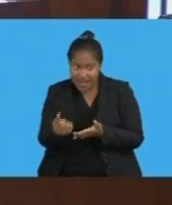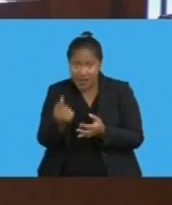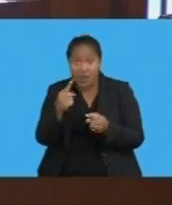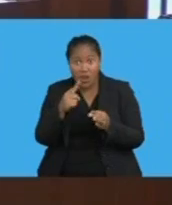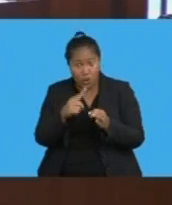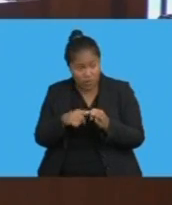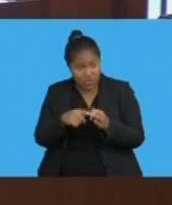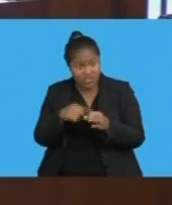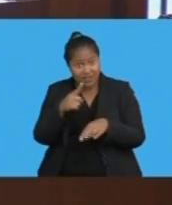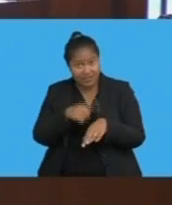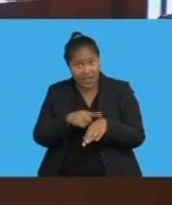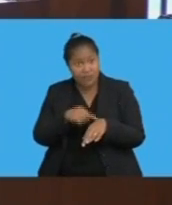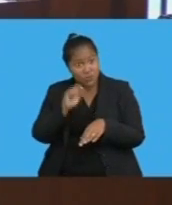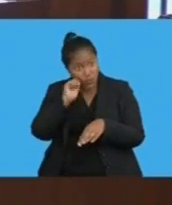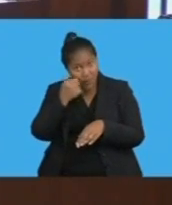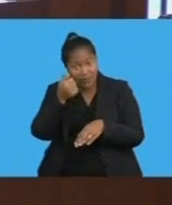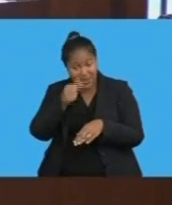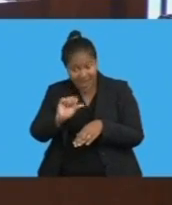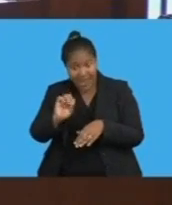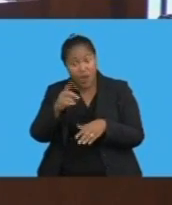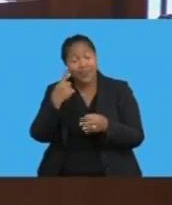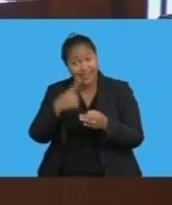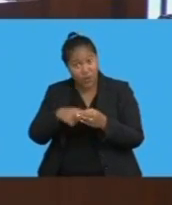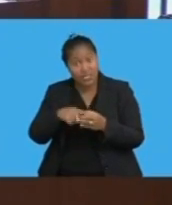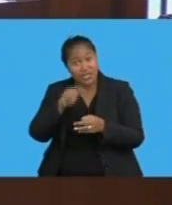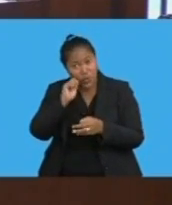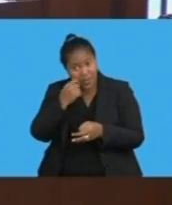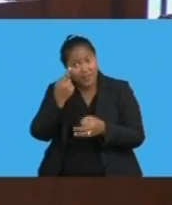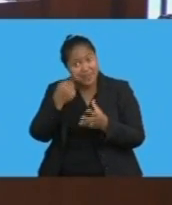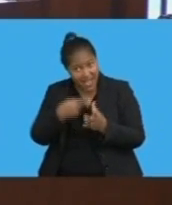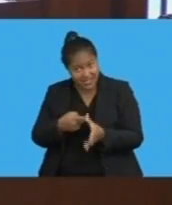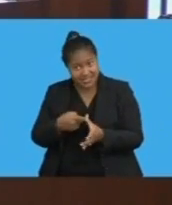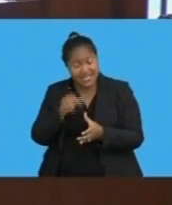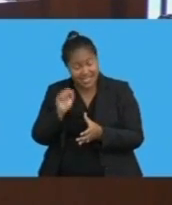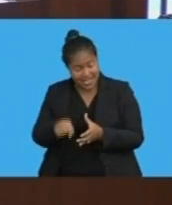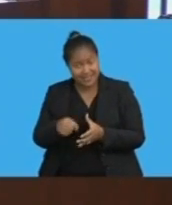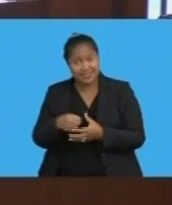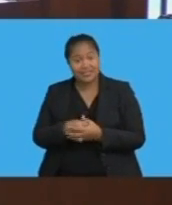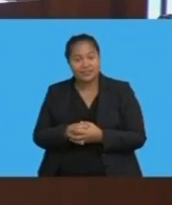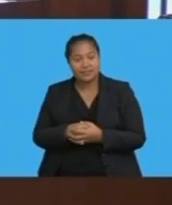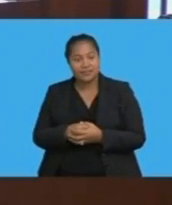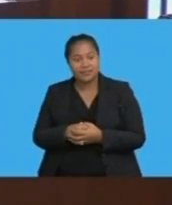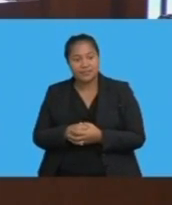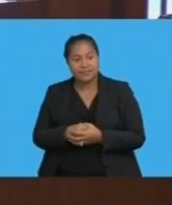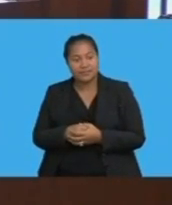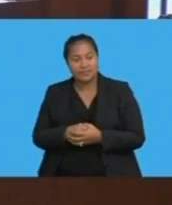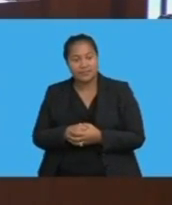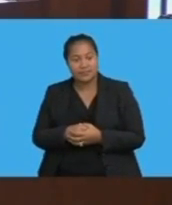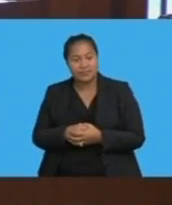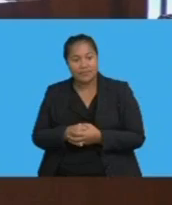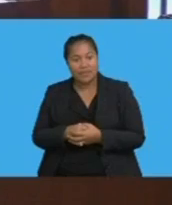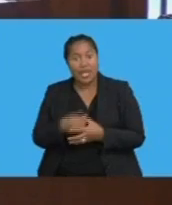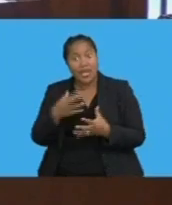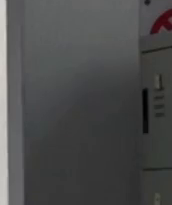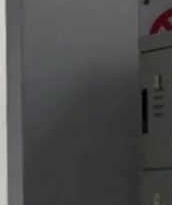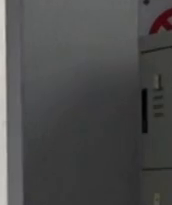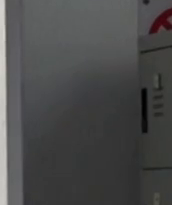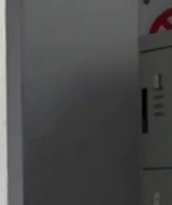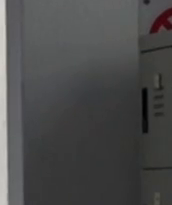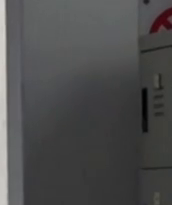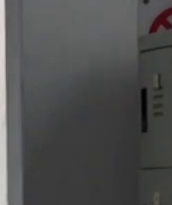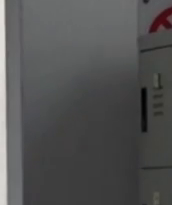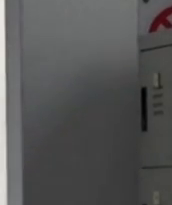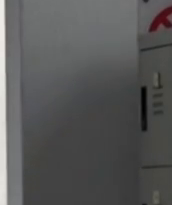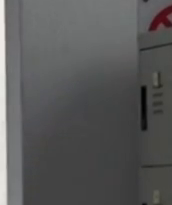will be allowed and all the questions will be answered. Time will be allowed for that. And should time not permit it, it'll continue on the next day.